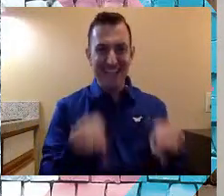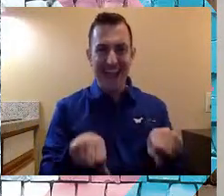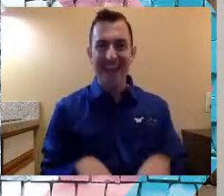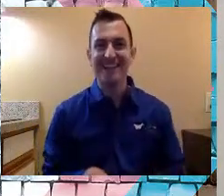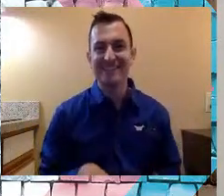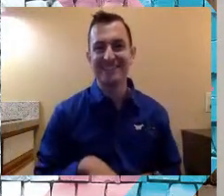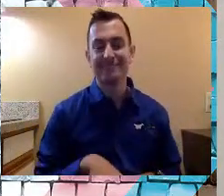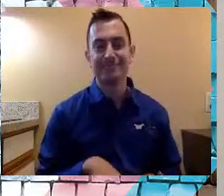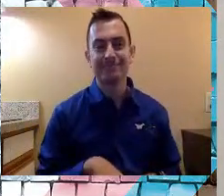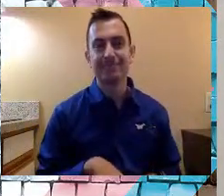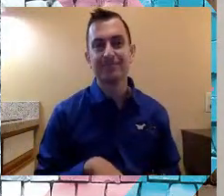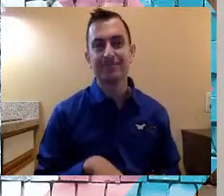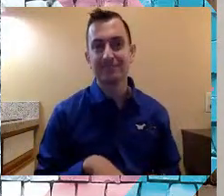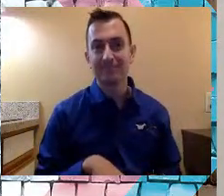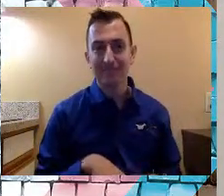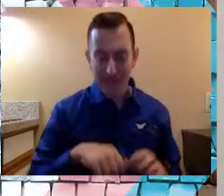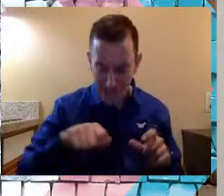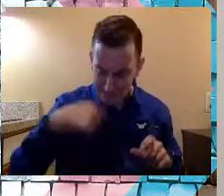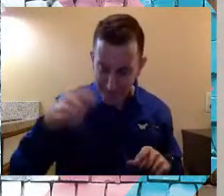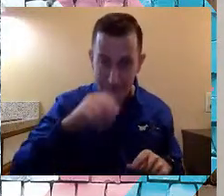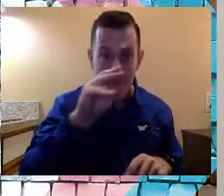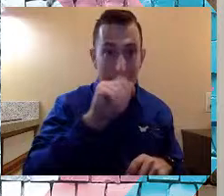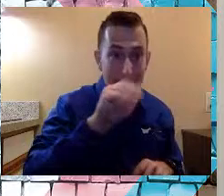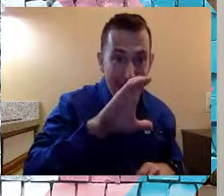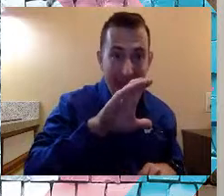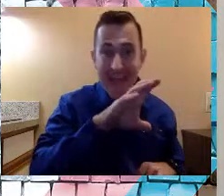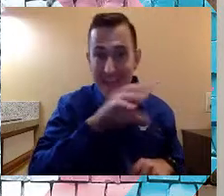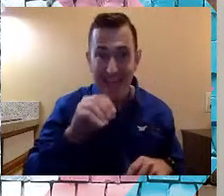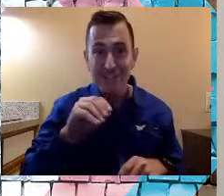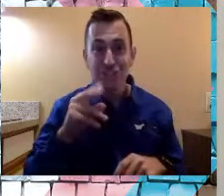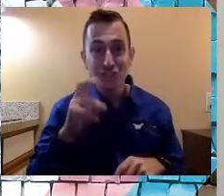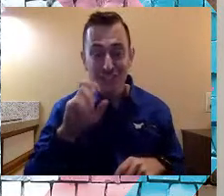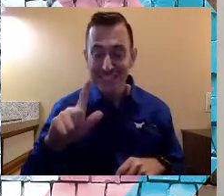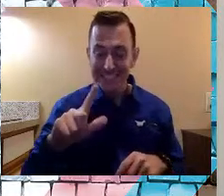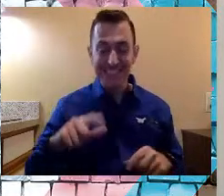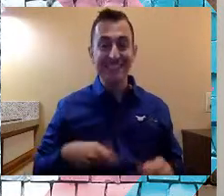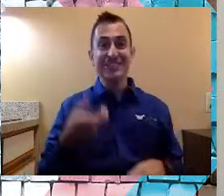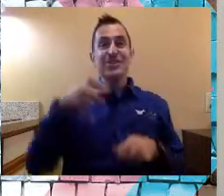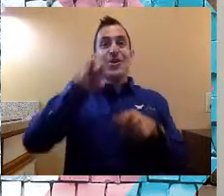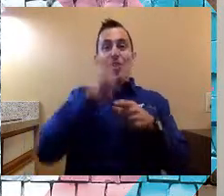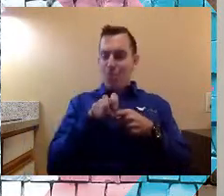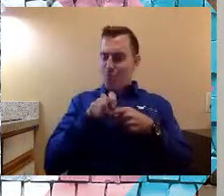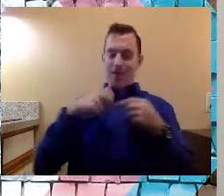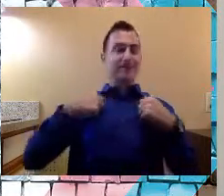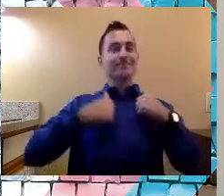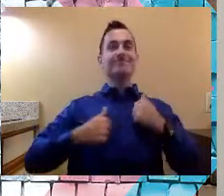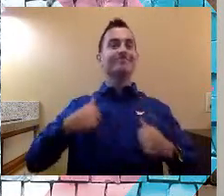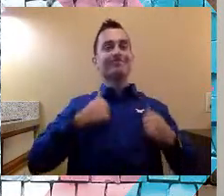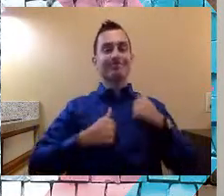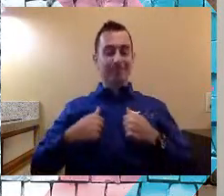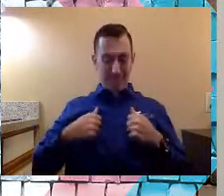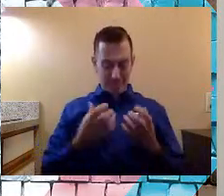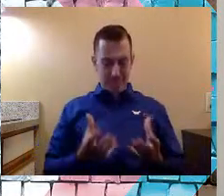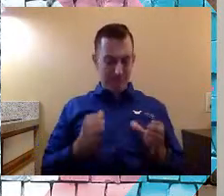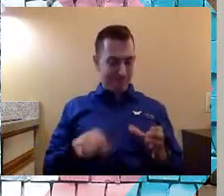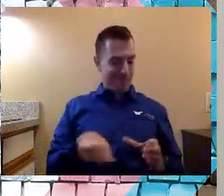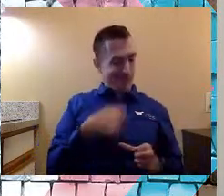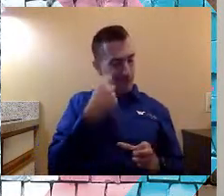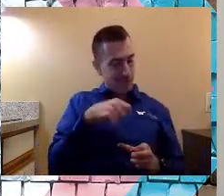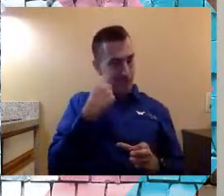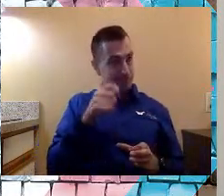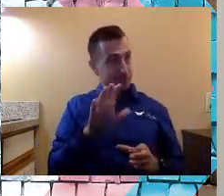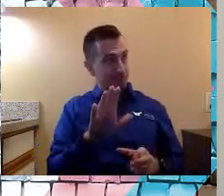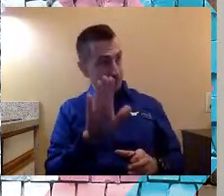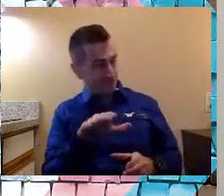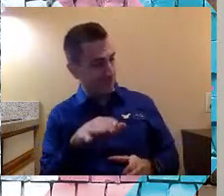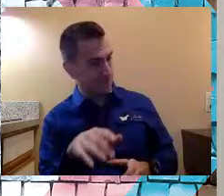It's okay to eat macaroni and cheese in the bathtub. Oh, we have to talk. I don't think you should eat macaroni